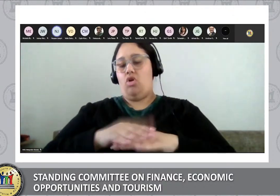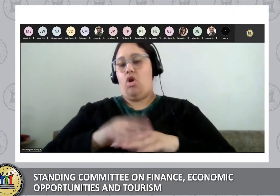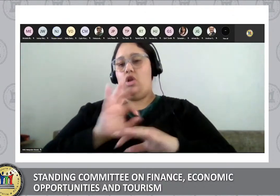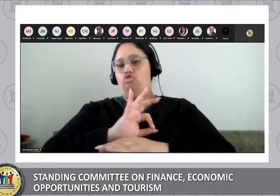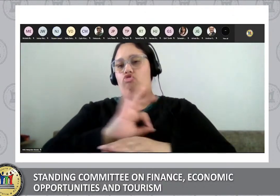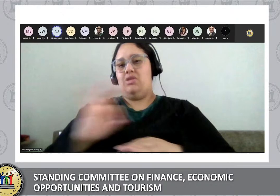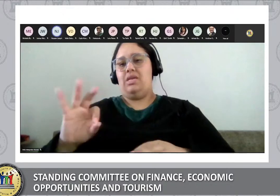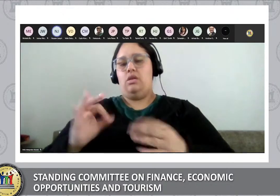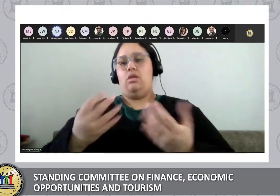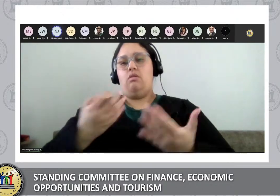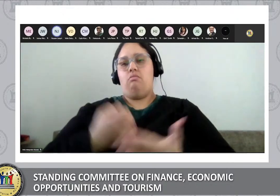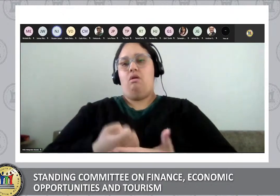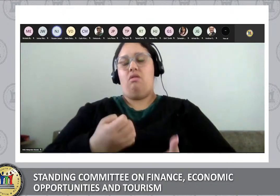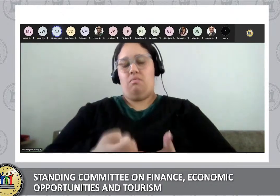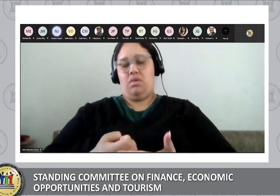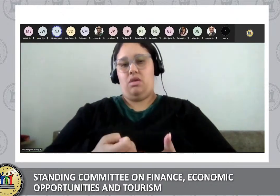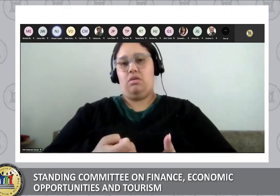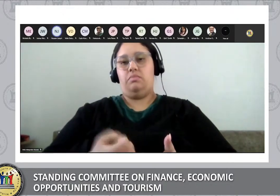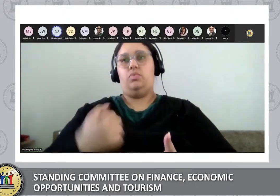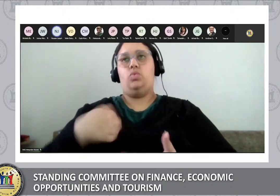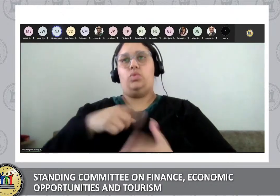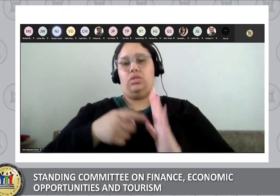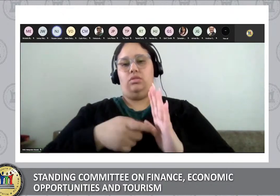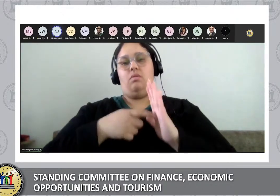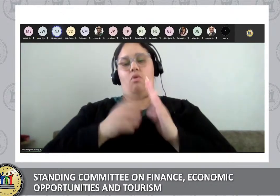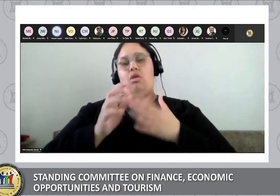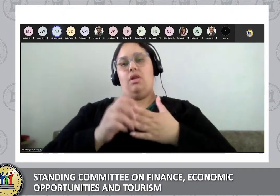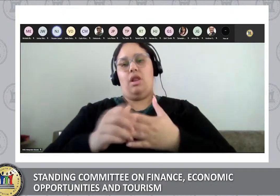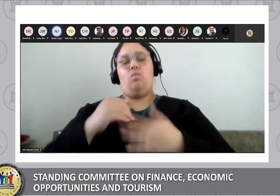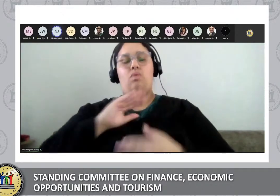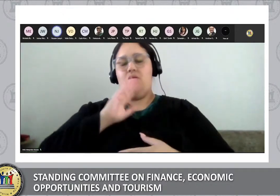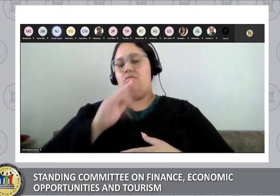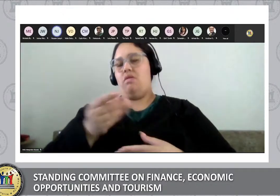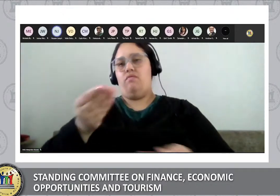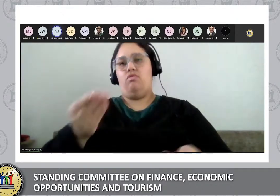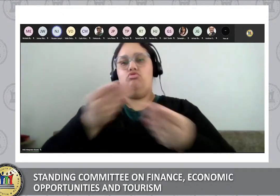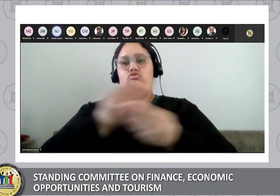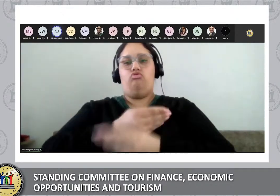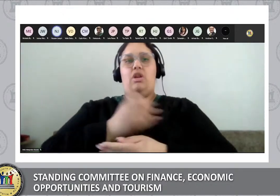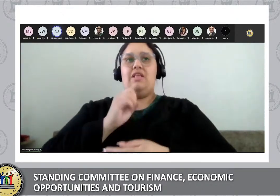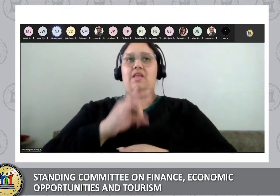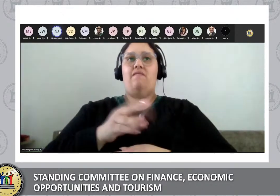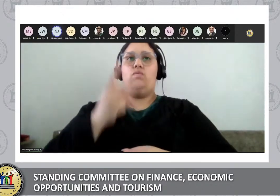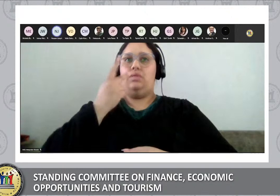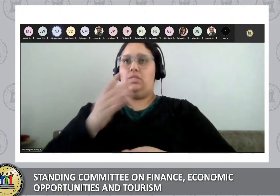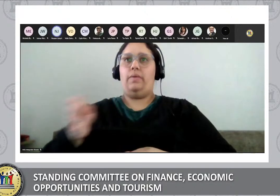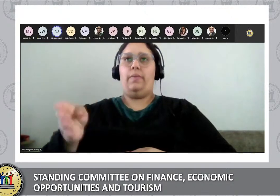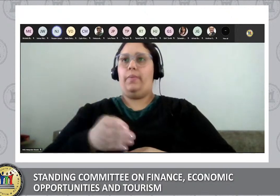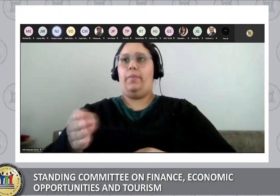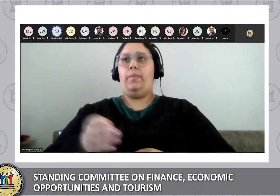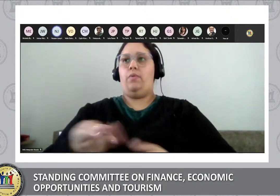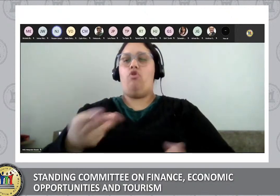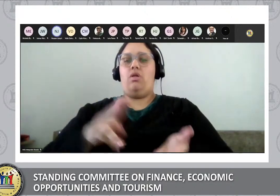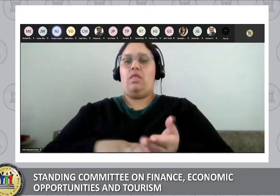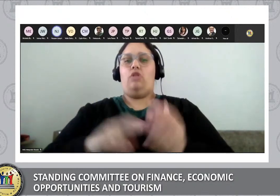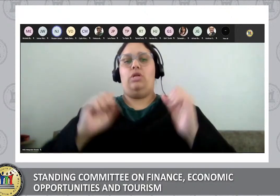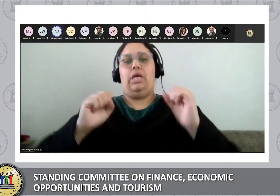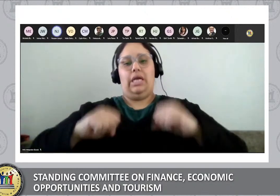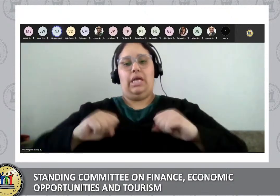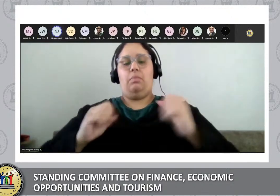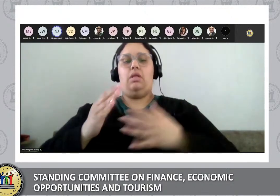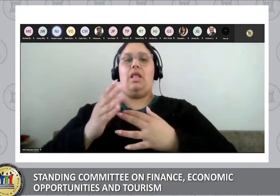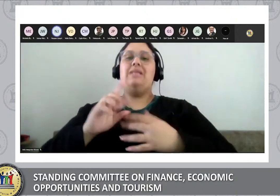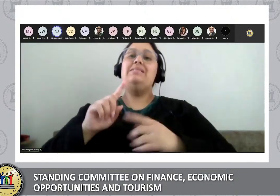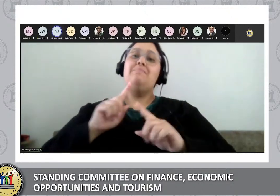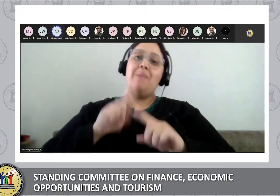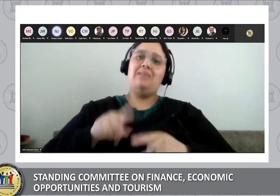green economy, we are demand-led. We will never ever train if there's no contractual guarantee of at least